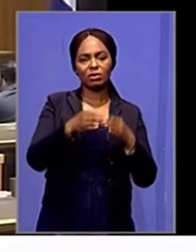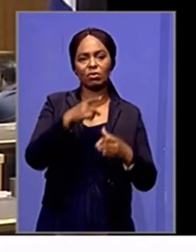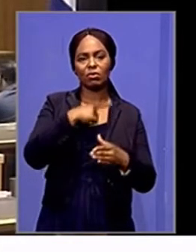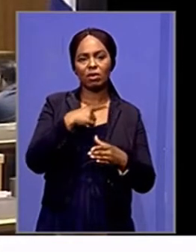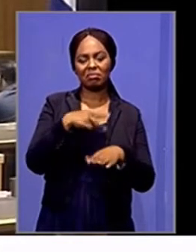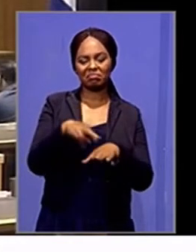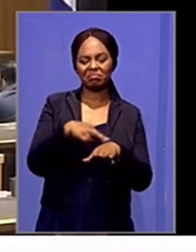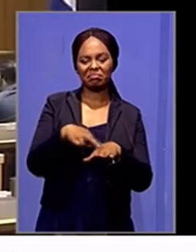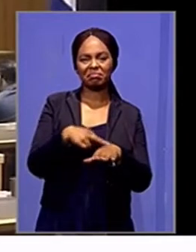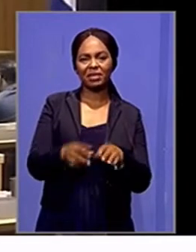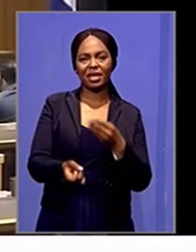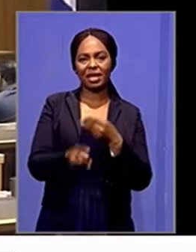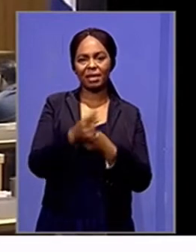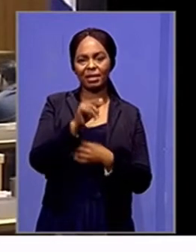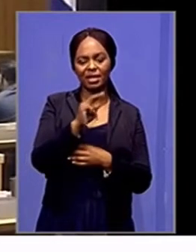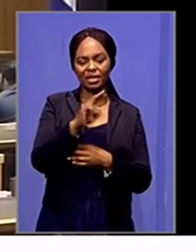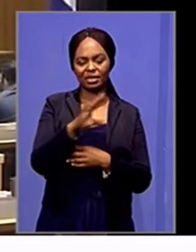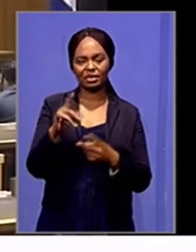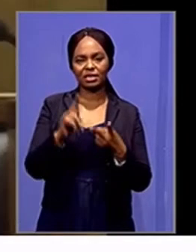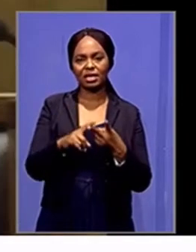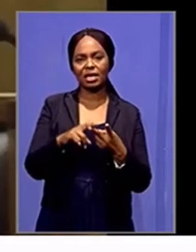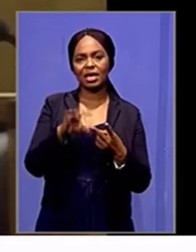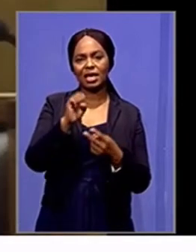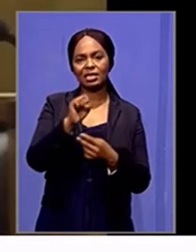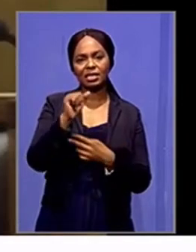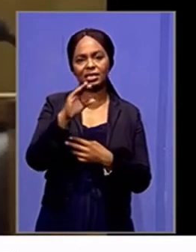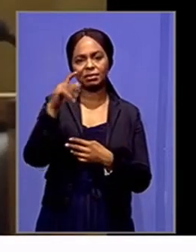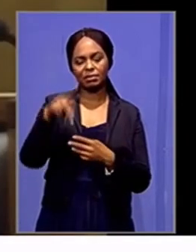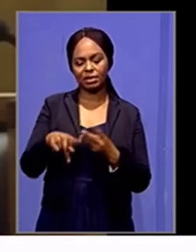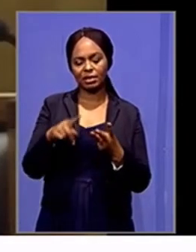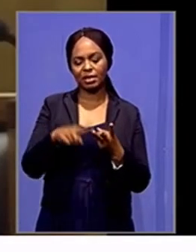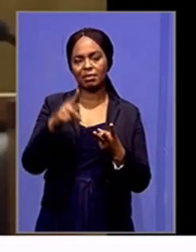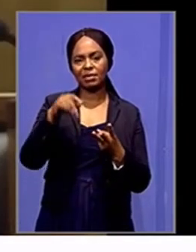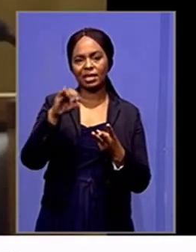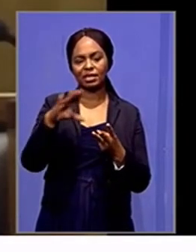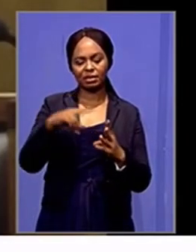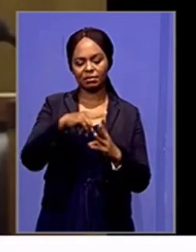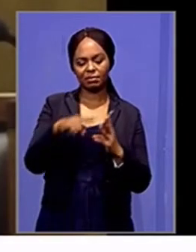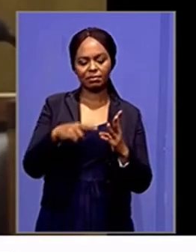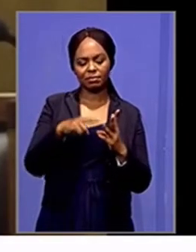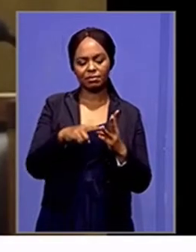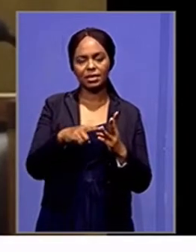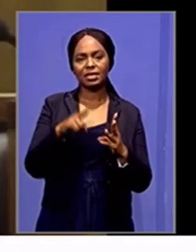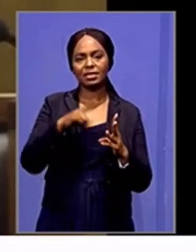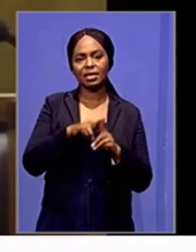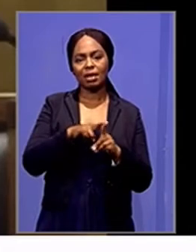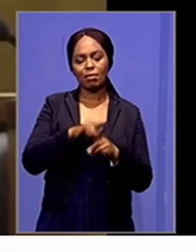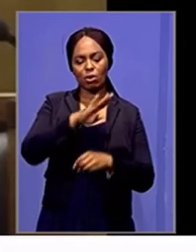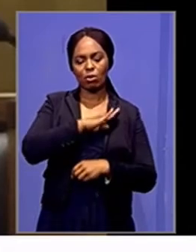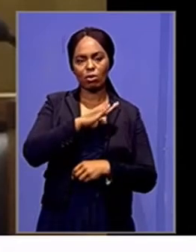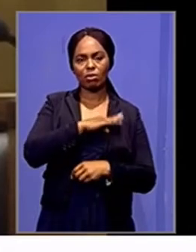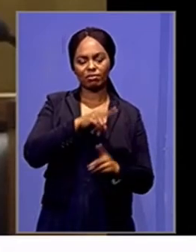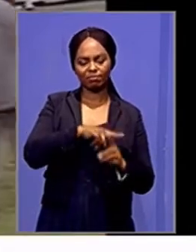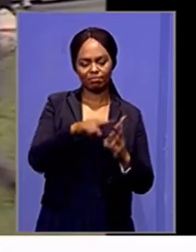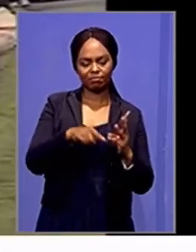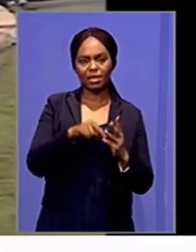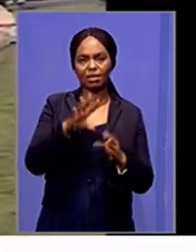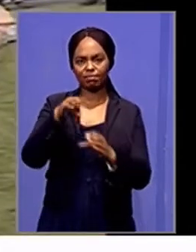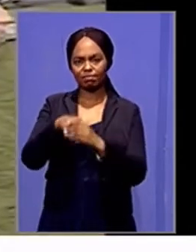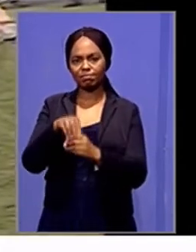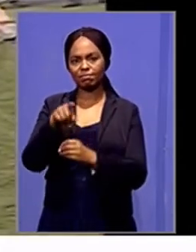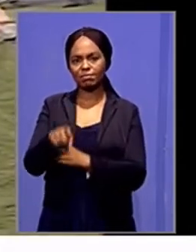tlhaolele a akaretsang ANC, SACP le PAC ga mmogo le masole a ntwa a makoko ano. O ne